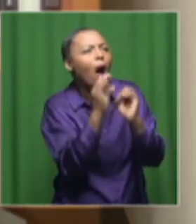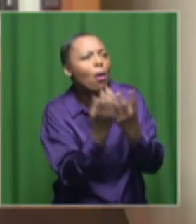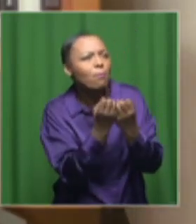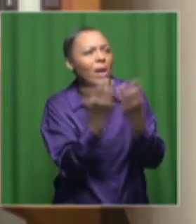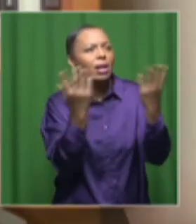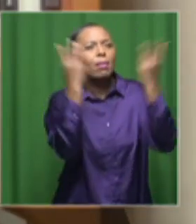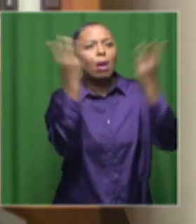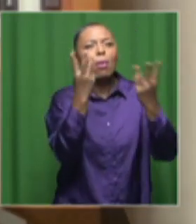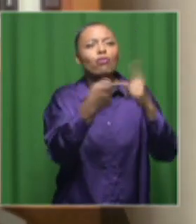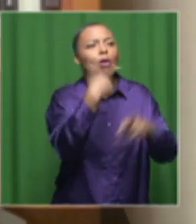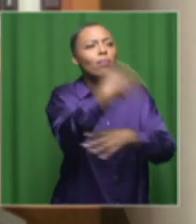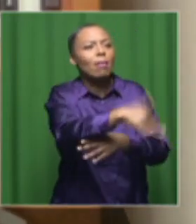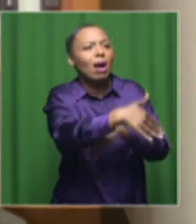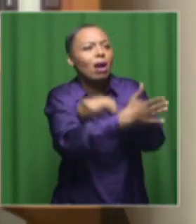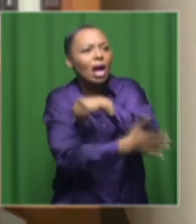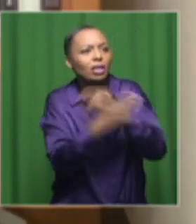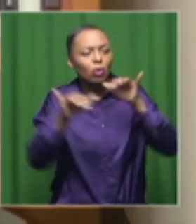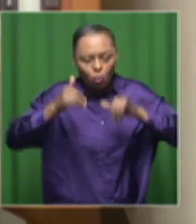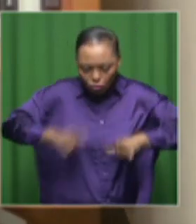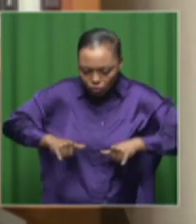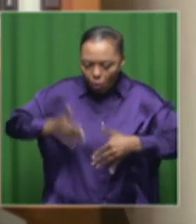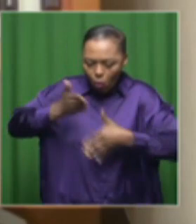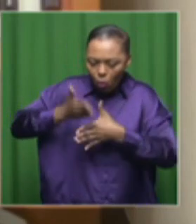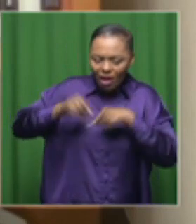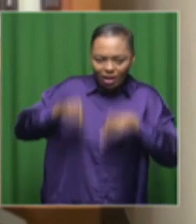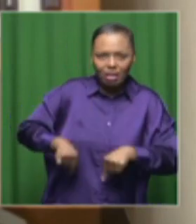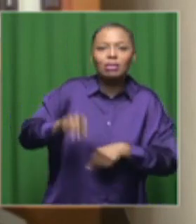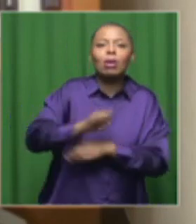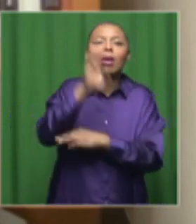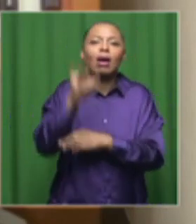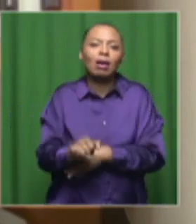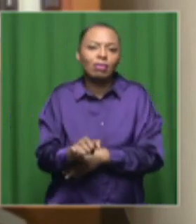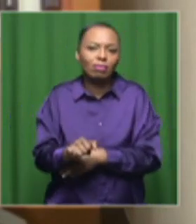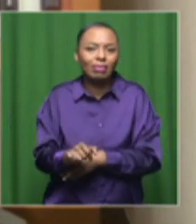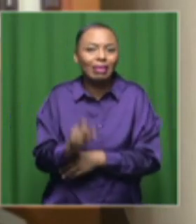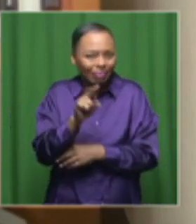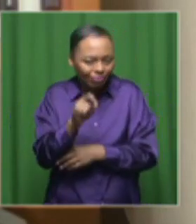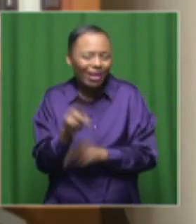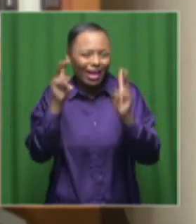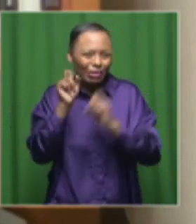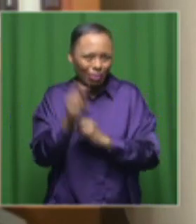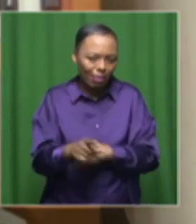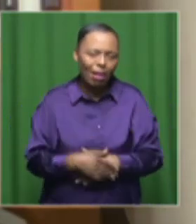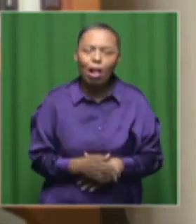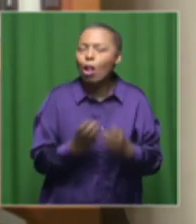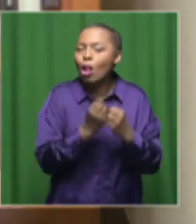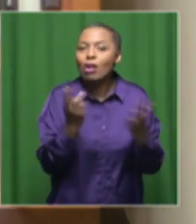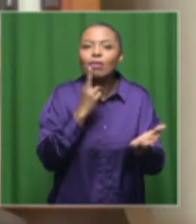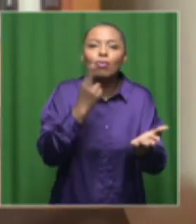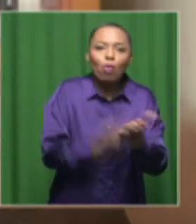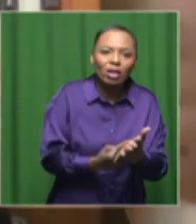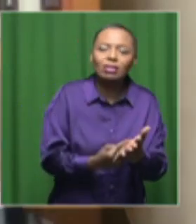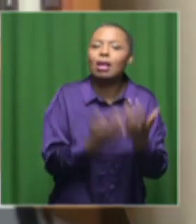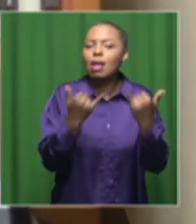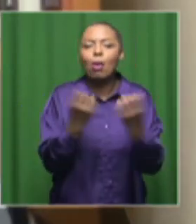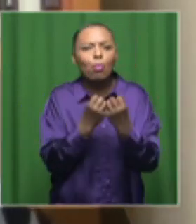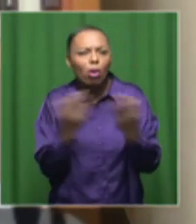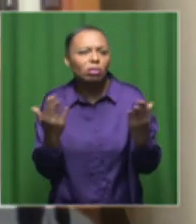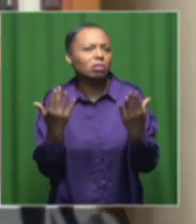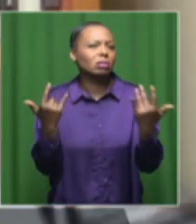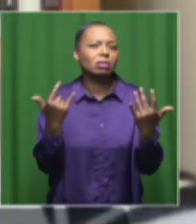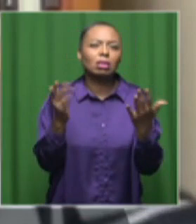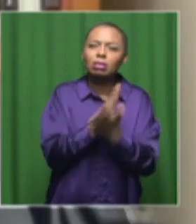can inform debates in South Africa around issues of migration. So there are many reports in other sectors